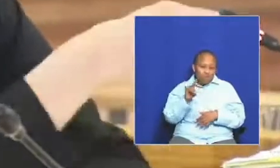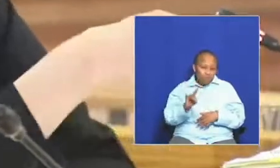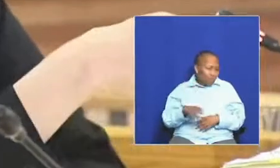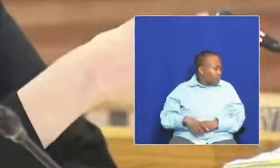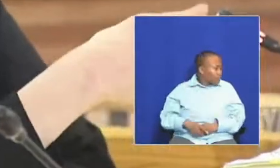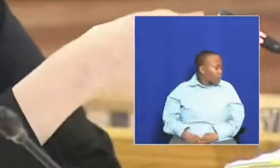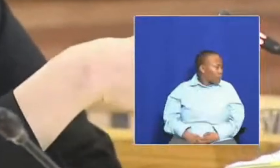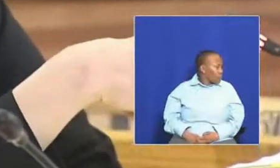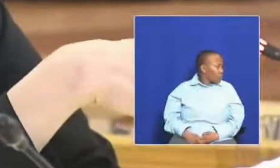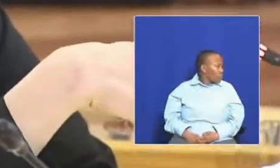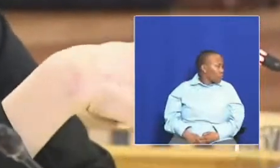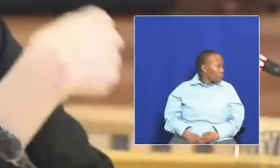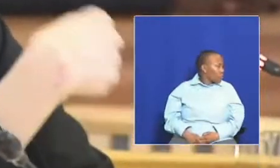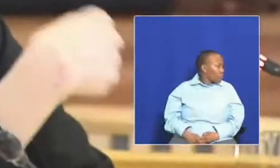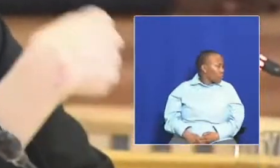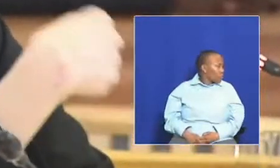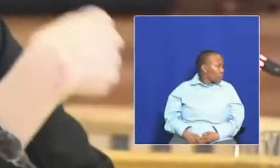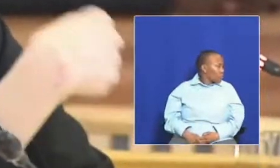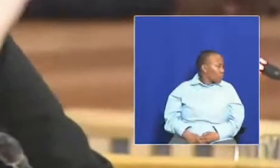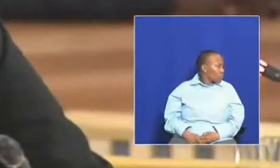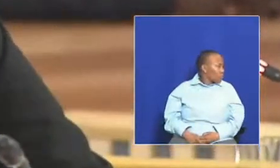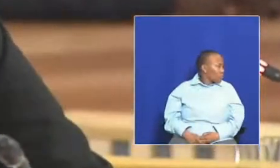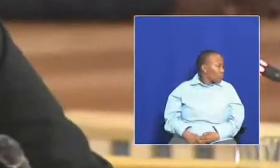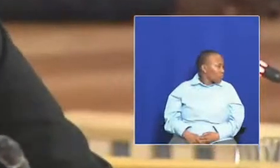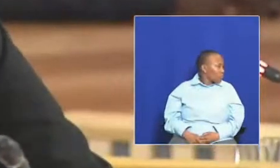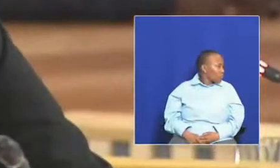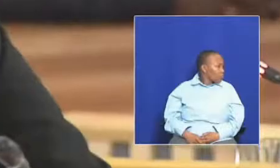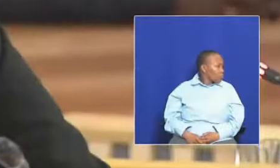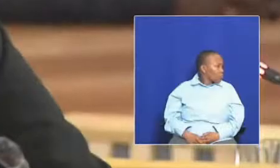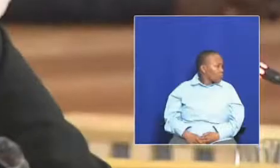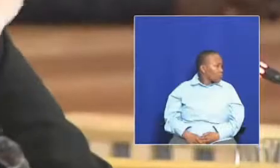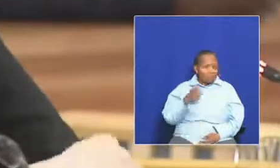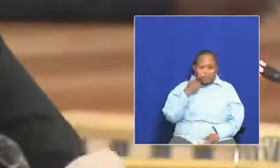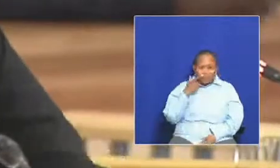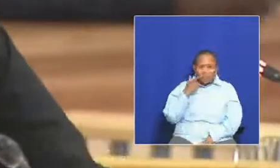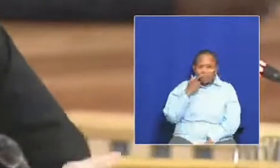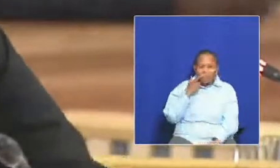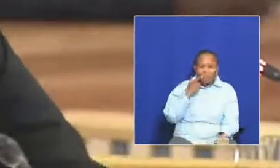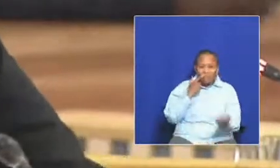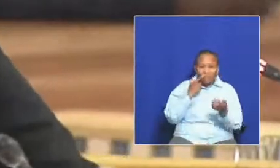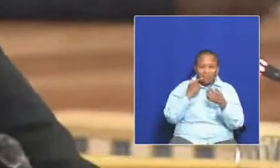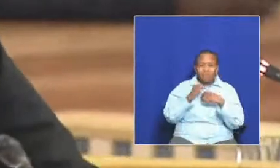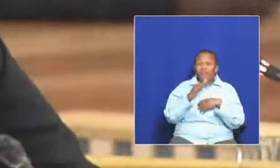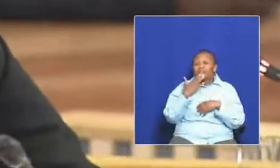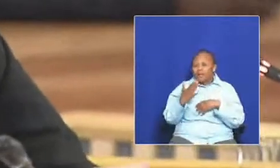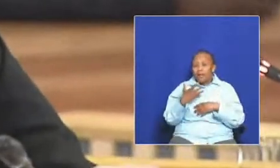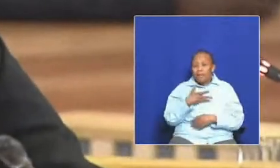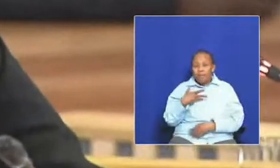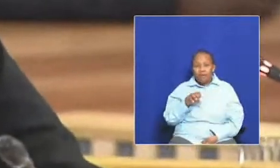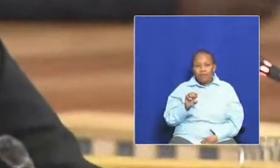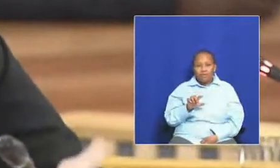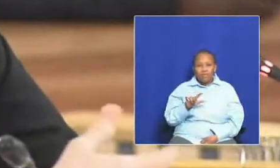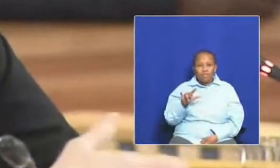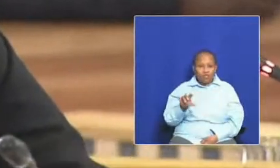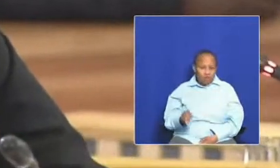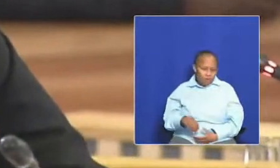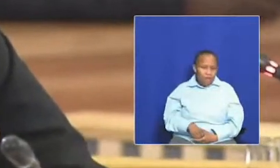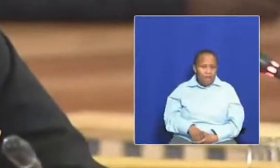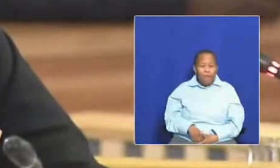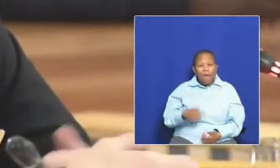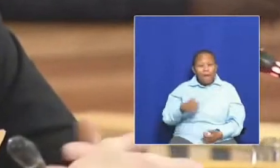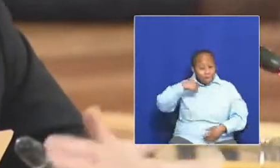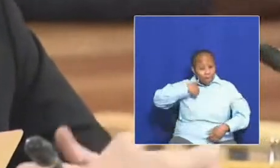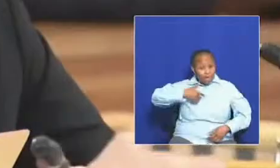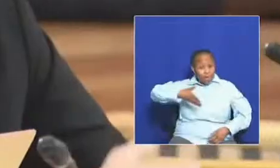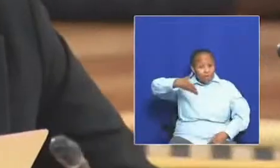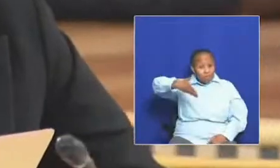Chairperson. Thank you, Ms. Lo. Yes. Thank you, Chairperson. I am to assist the Commission. My client